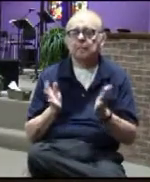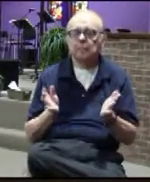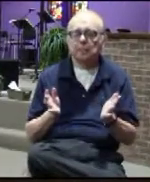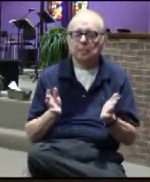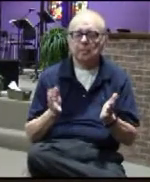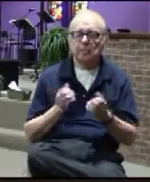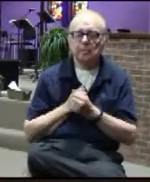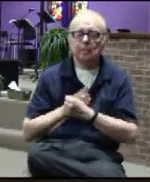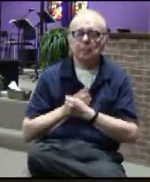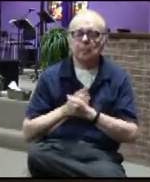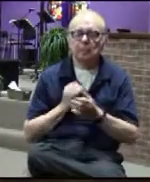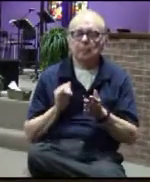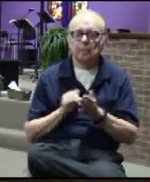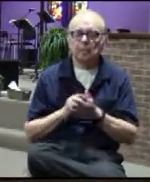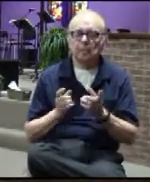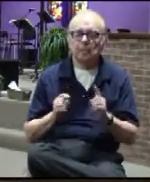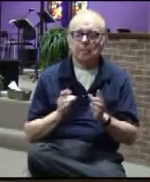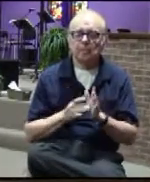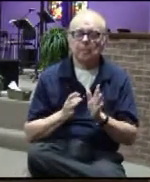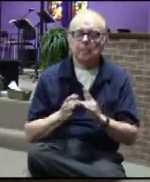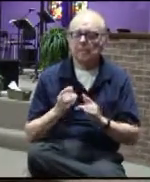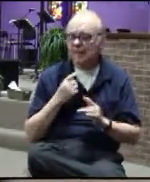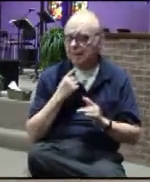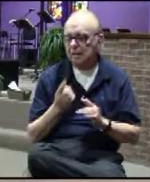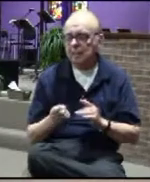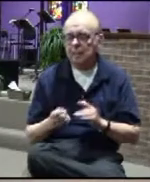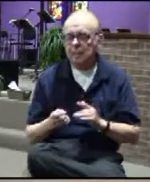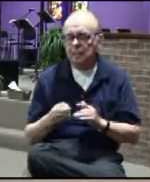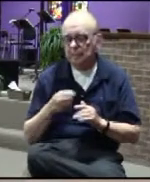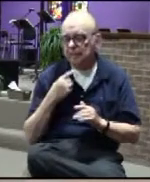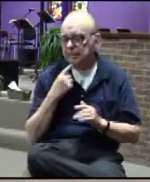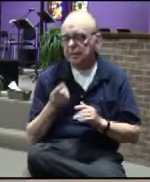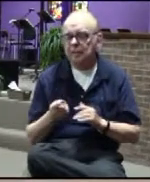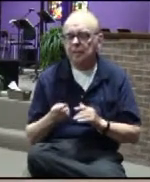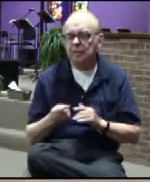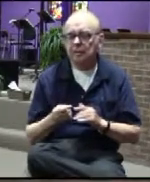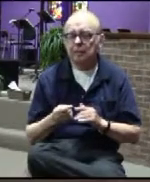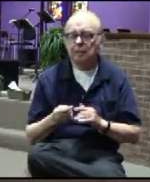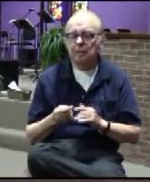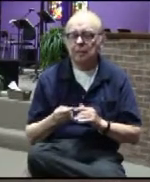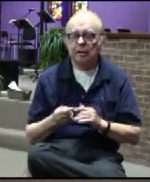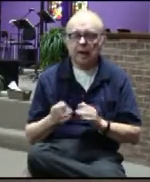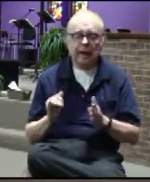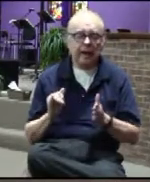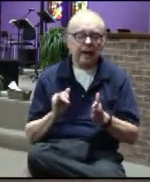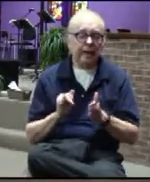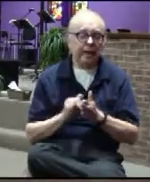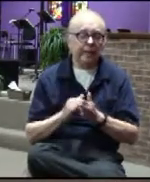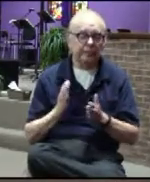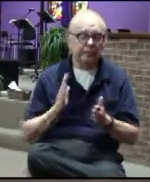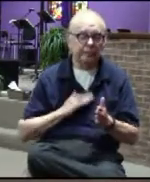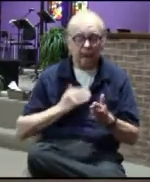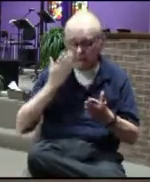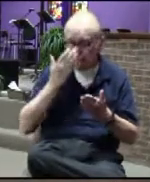and I love it when my Jesus says when my God says this is my son Chuck